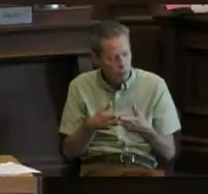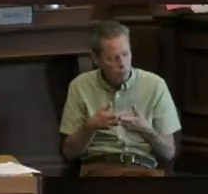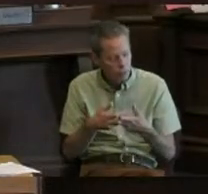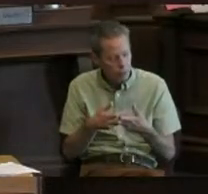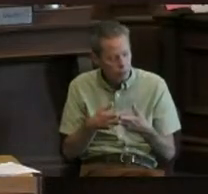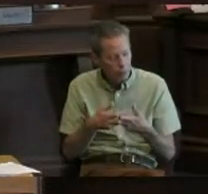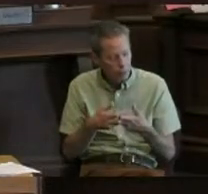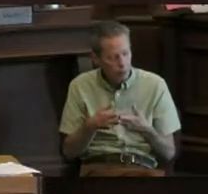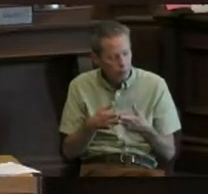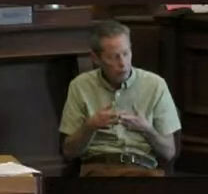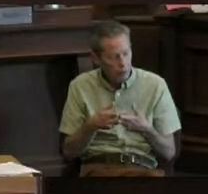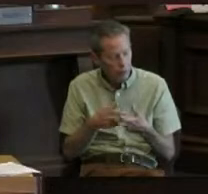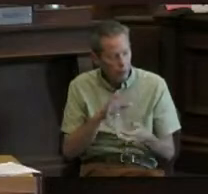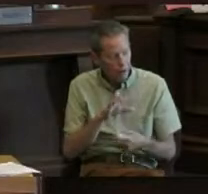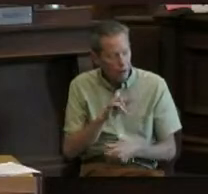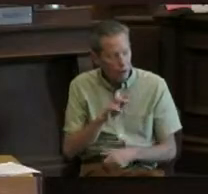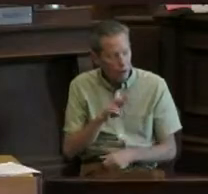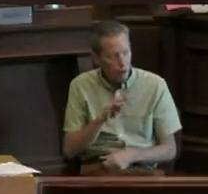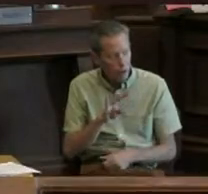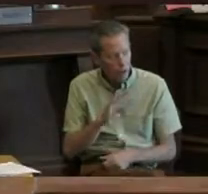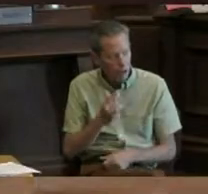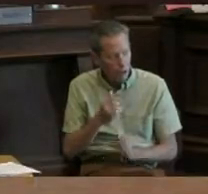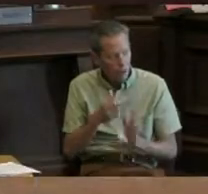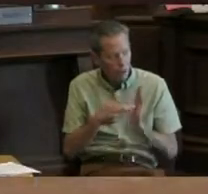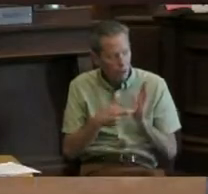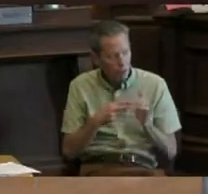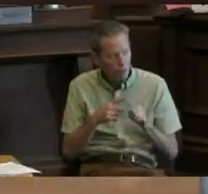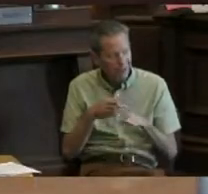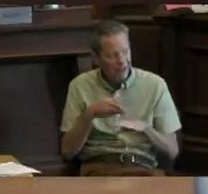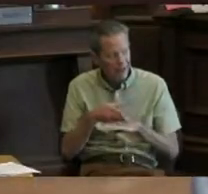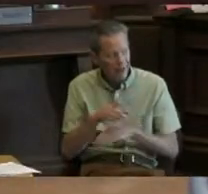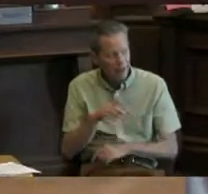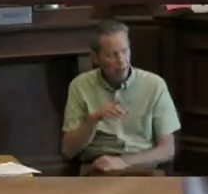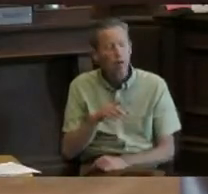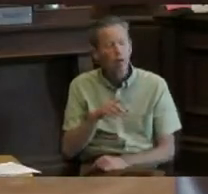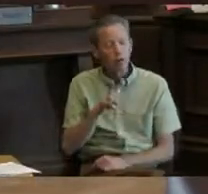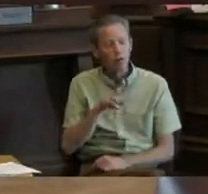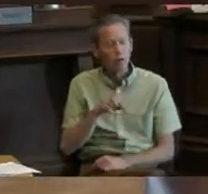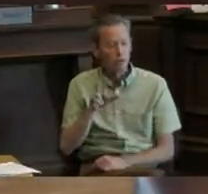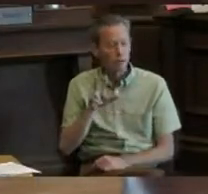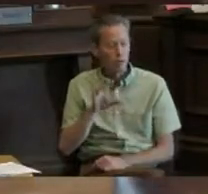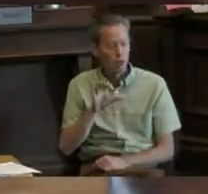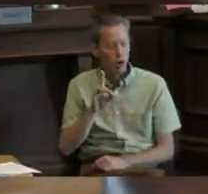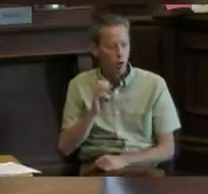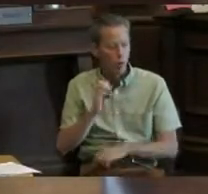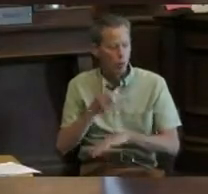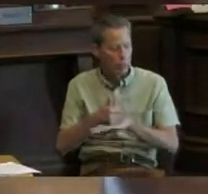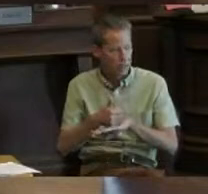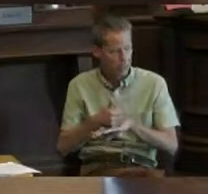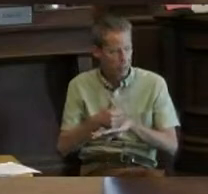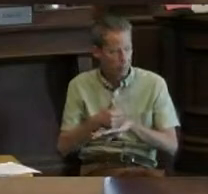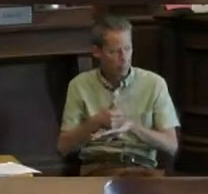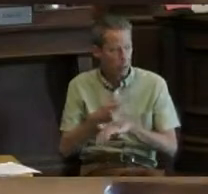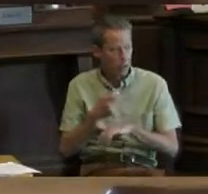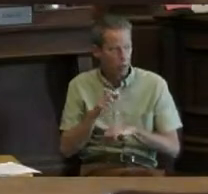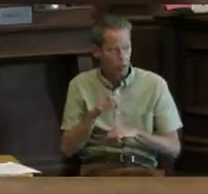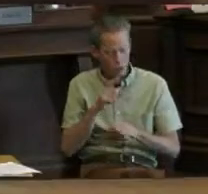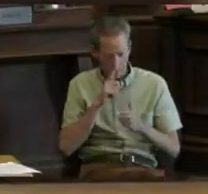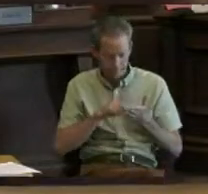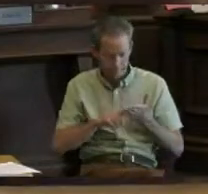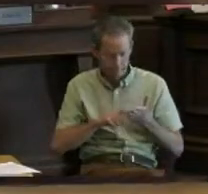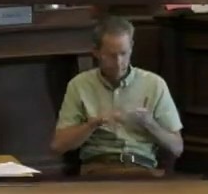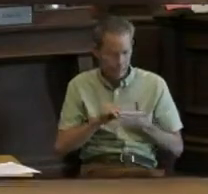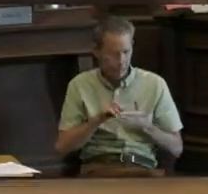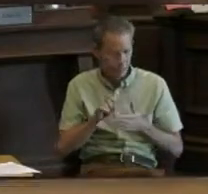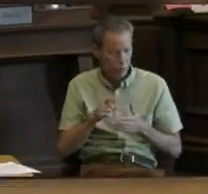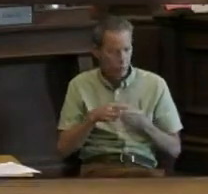But realistically, at some point after the 2003 code was enacted, we should have taken a look at this. And what we